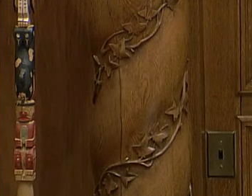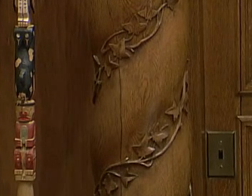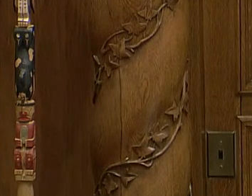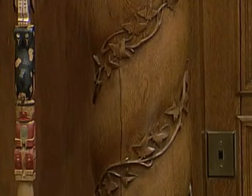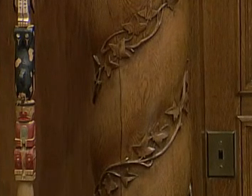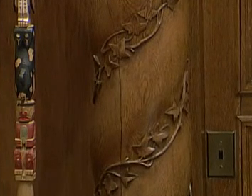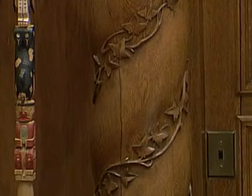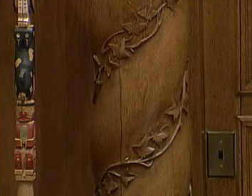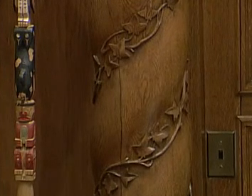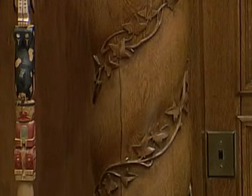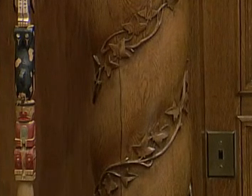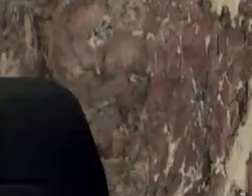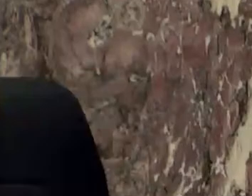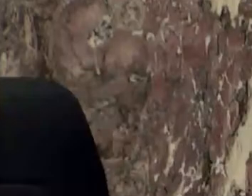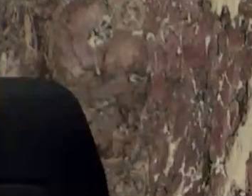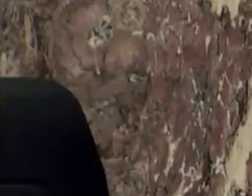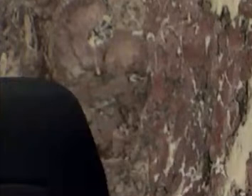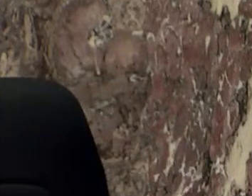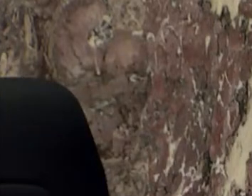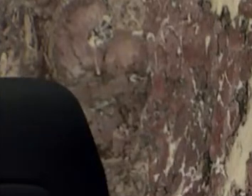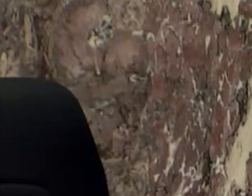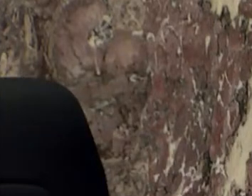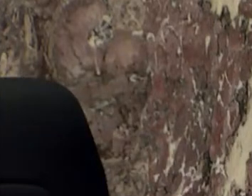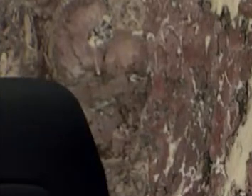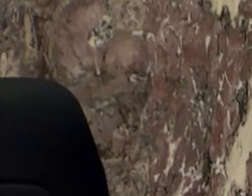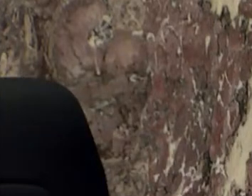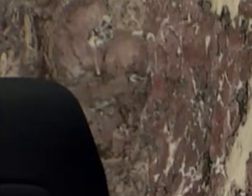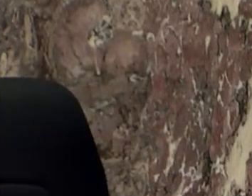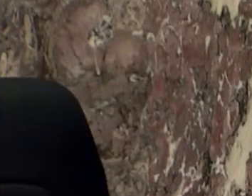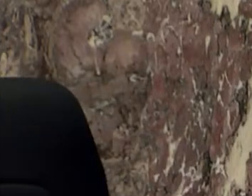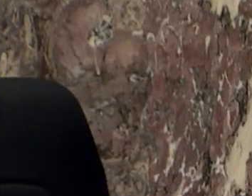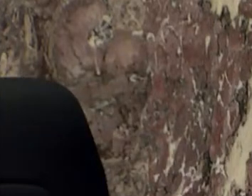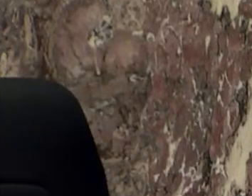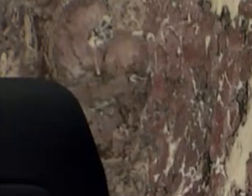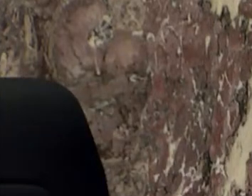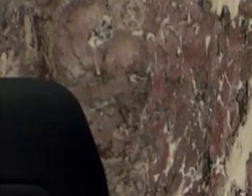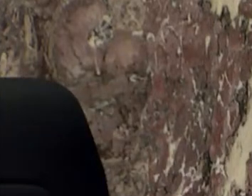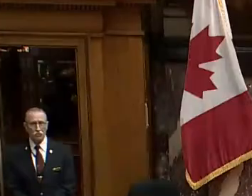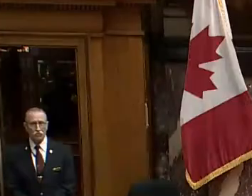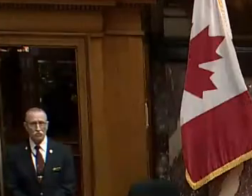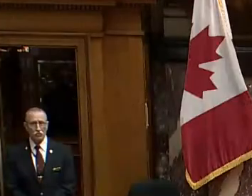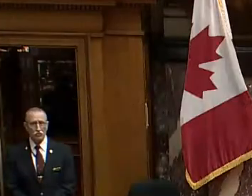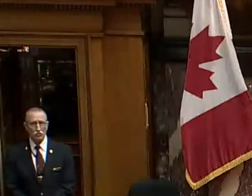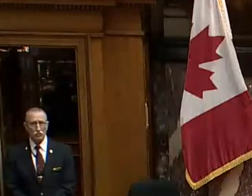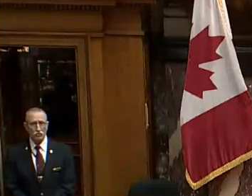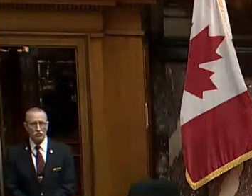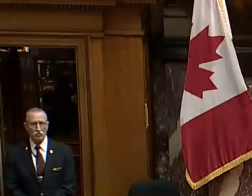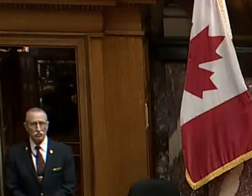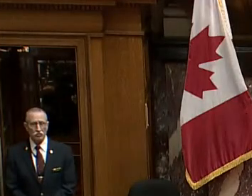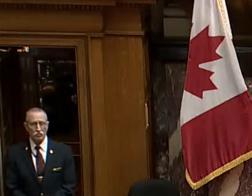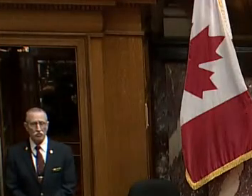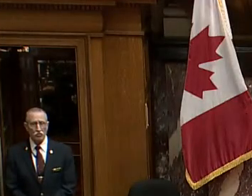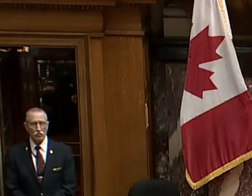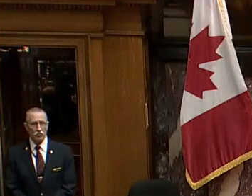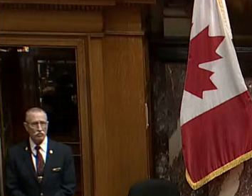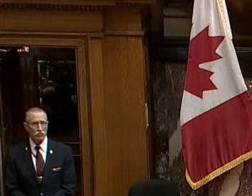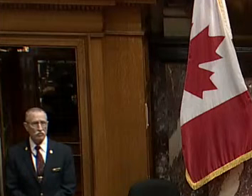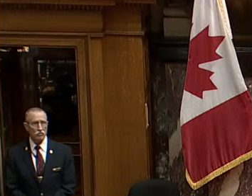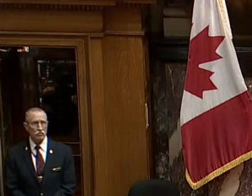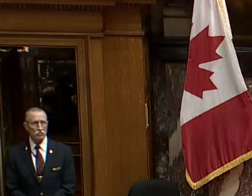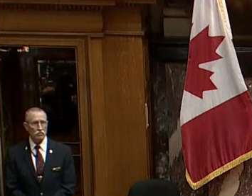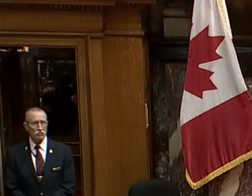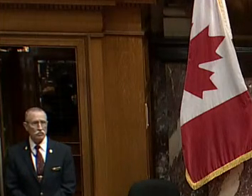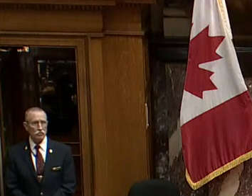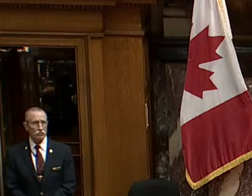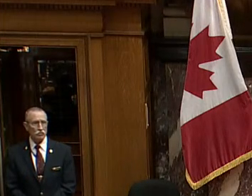Thank you, Honourable Speaker. We'll see everyone at 1 o'clock. I move that the House do now adjourn. Member, you heard the question. To adjourn the House, all those in favor indicate